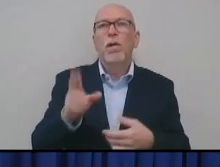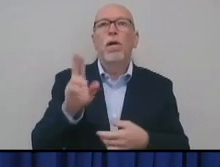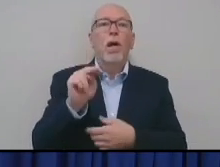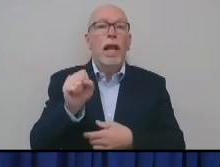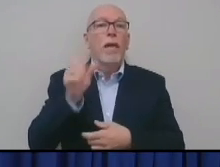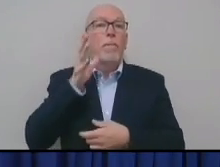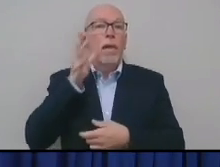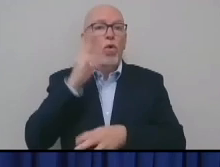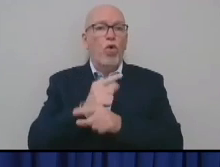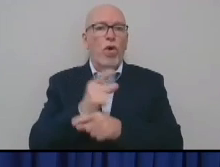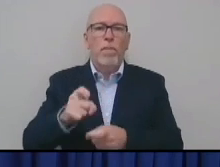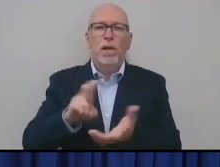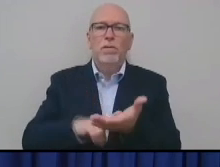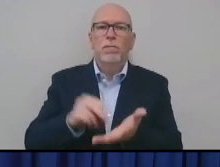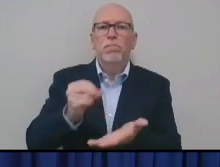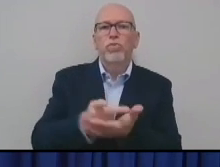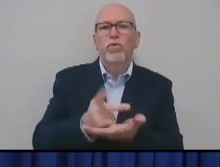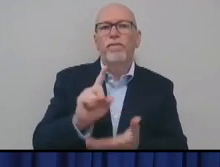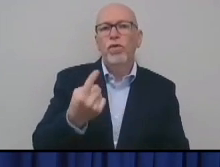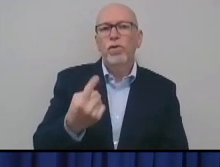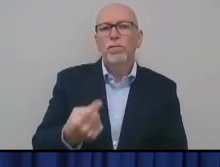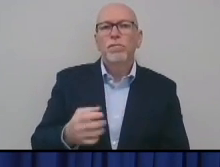guardian signs for that. So